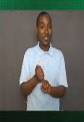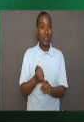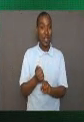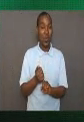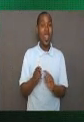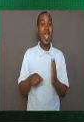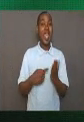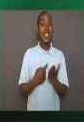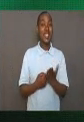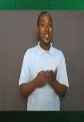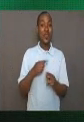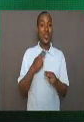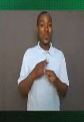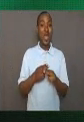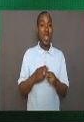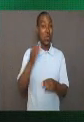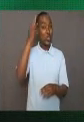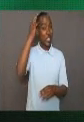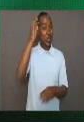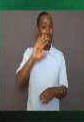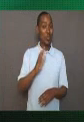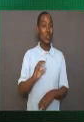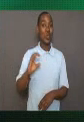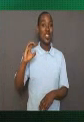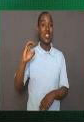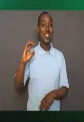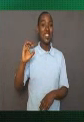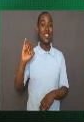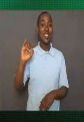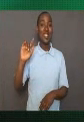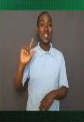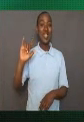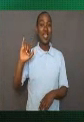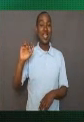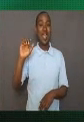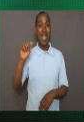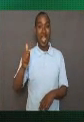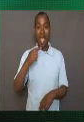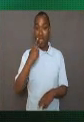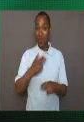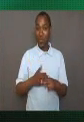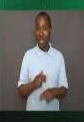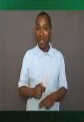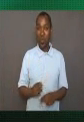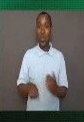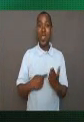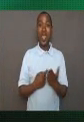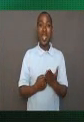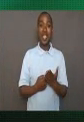cells that line the trachea are covered in cilia, which are tiny